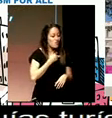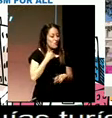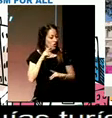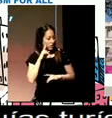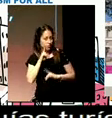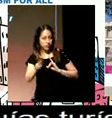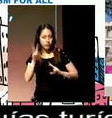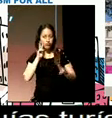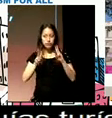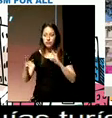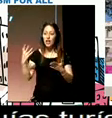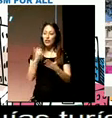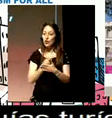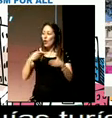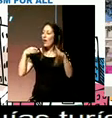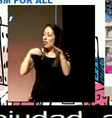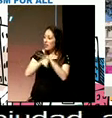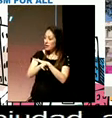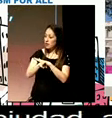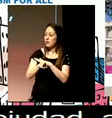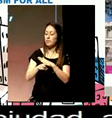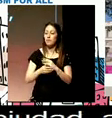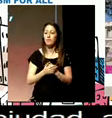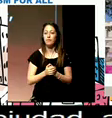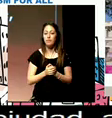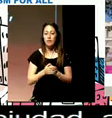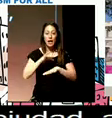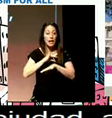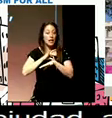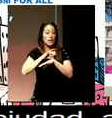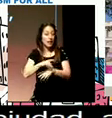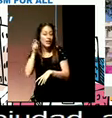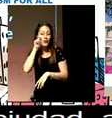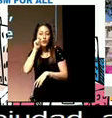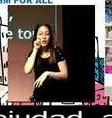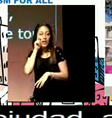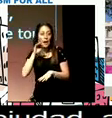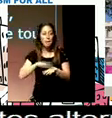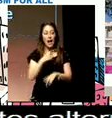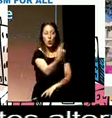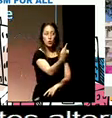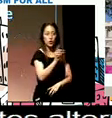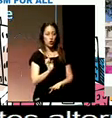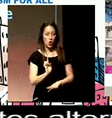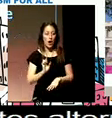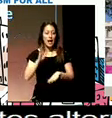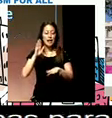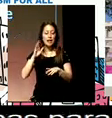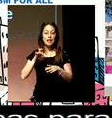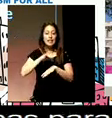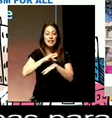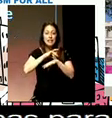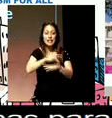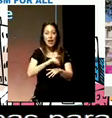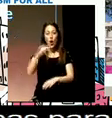We have to have tourist guides and maps that should be accessible. We have to have guides that